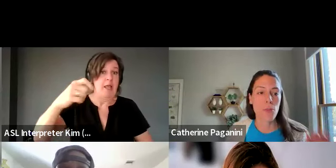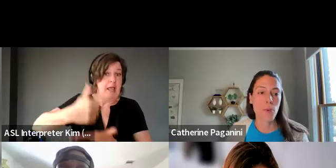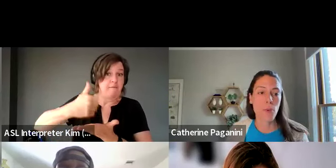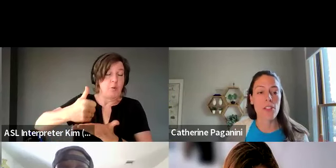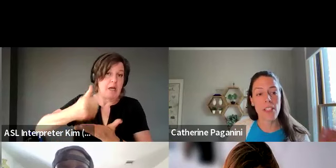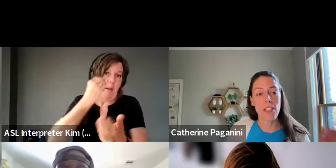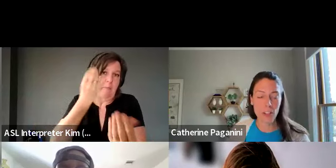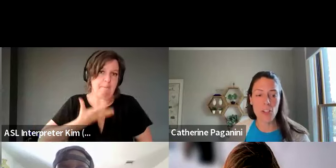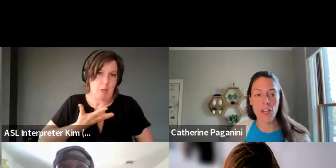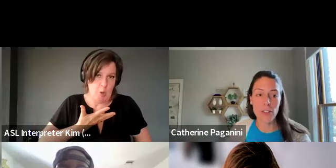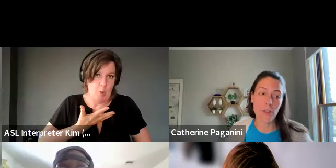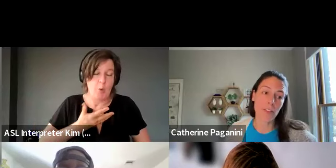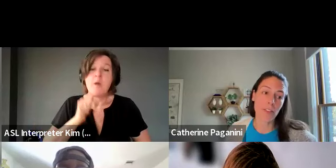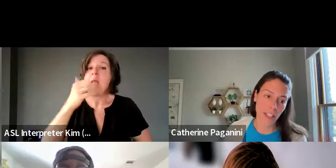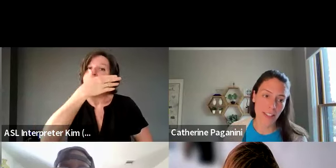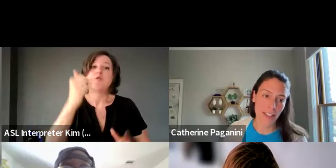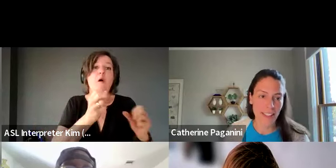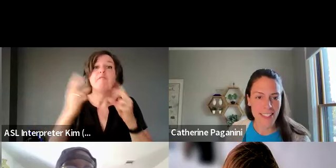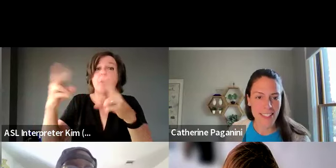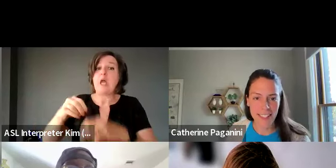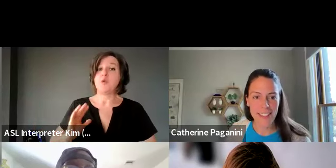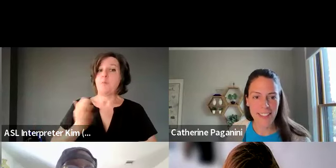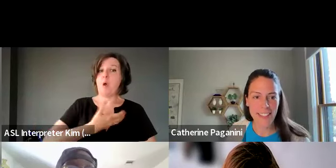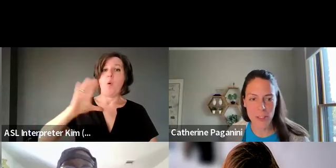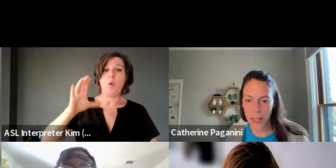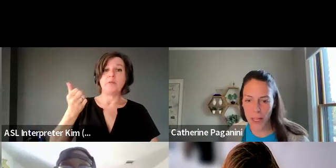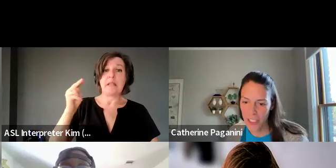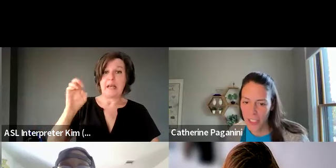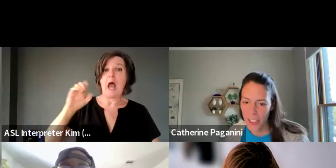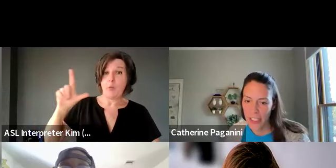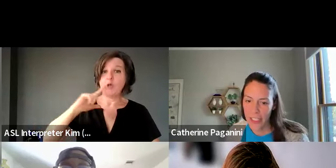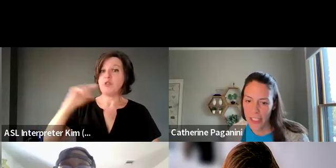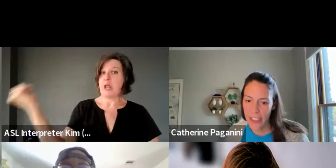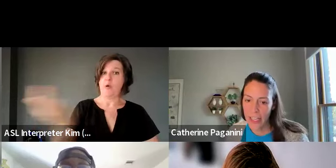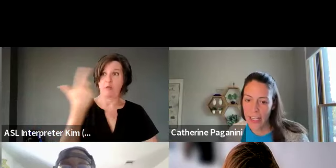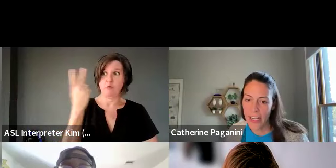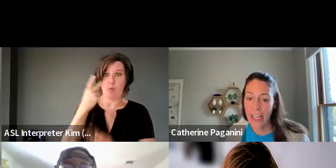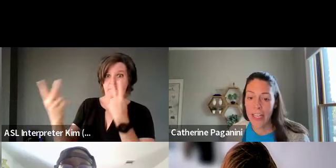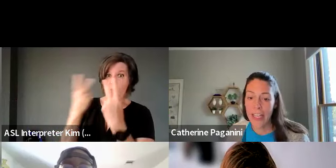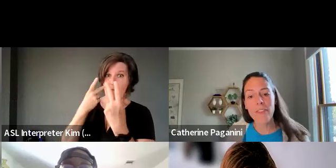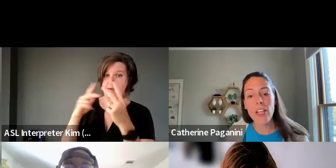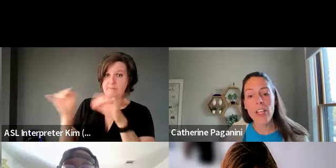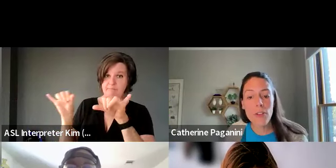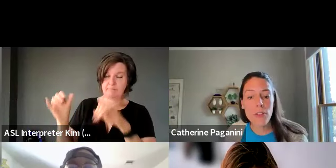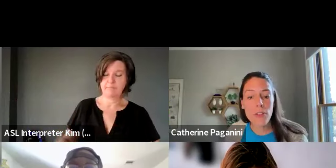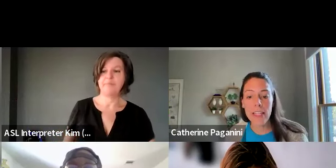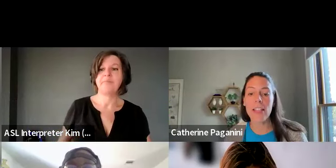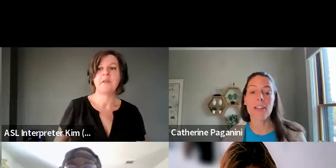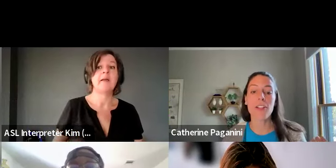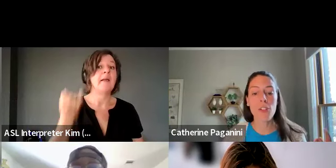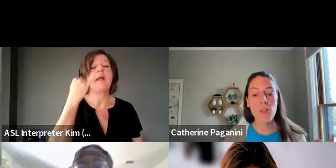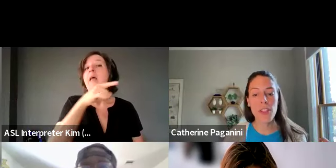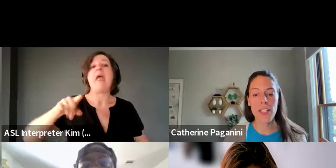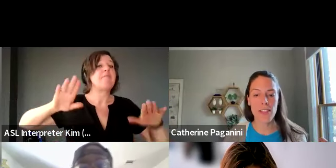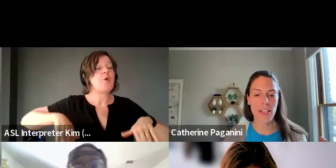forget to post it in our channel so everyone can see it as well. And then if you haven't done so